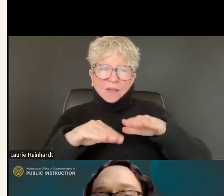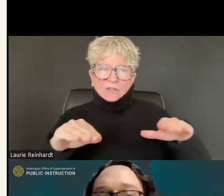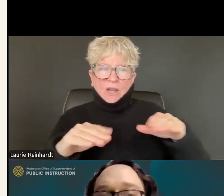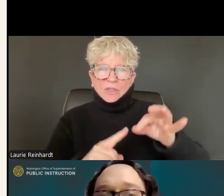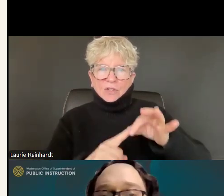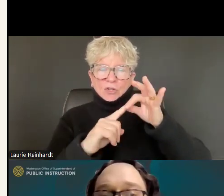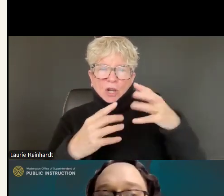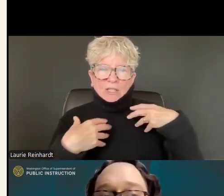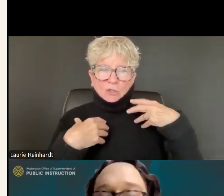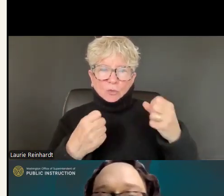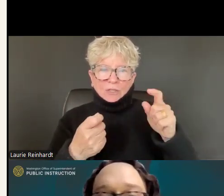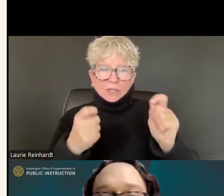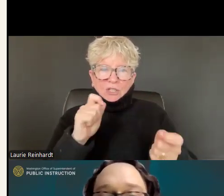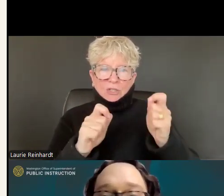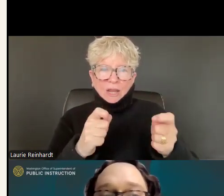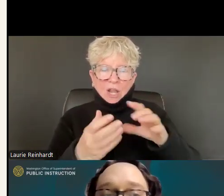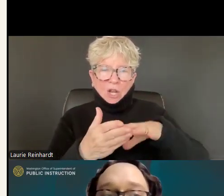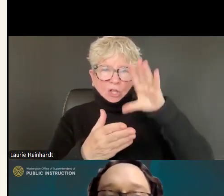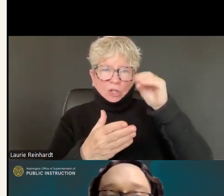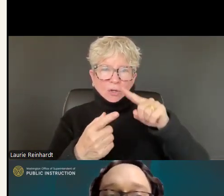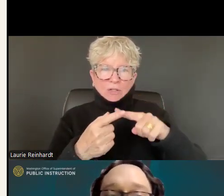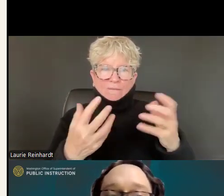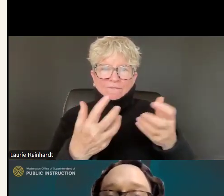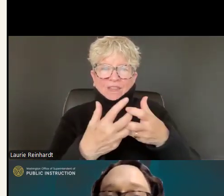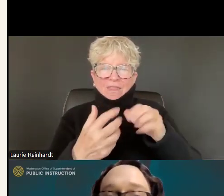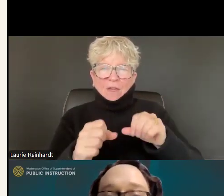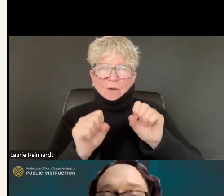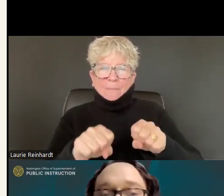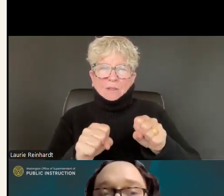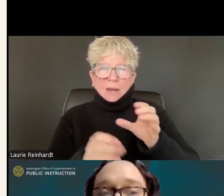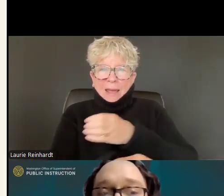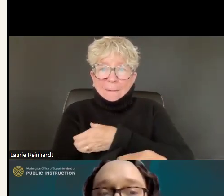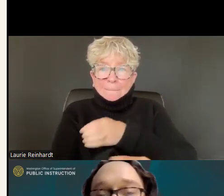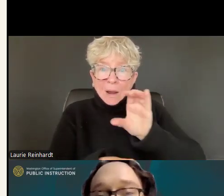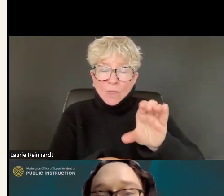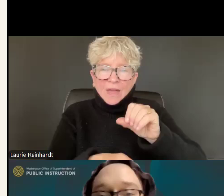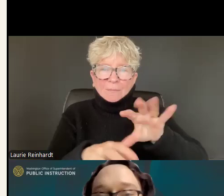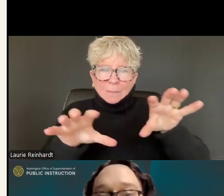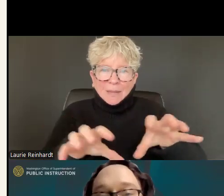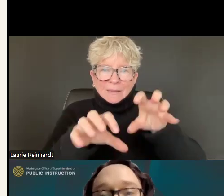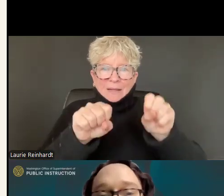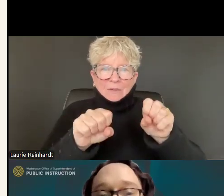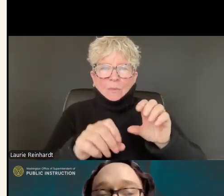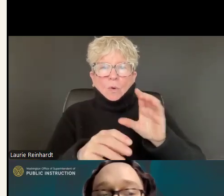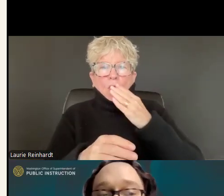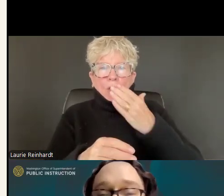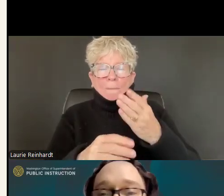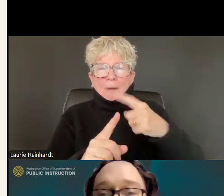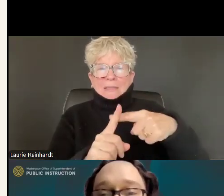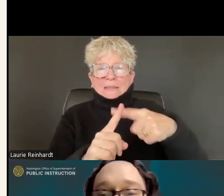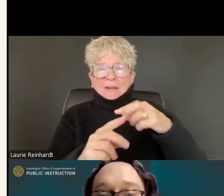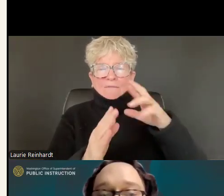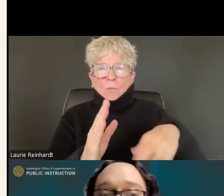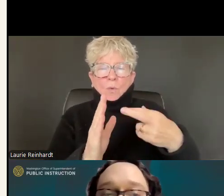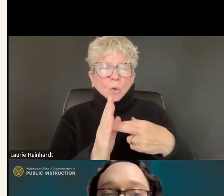tailoring learning to their abilities, empowering them to take an active role, fostering positive relationships, and supporting